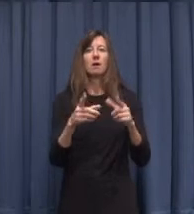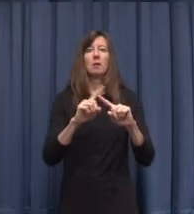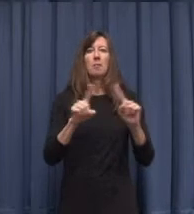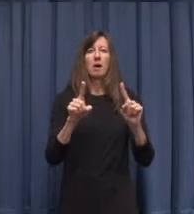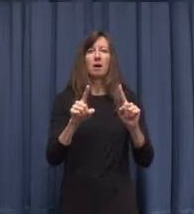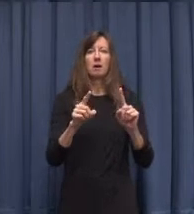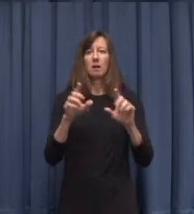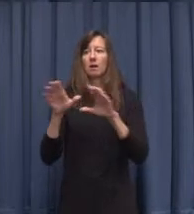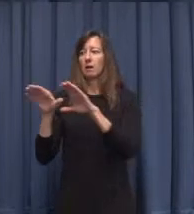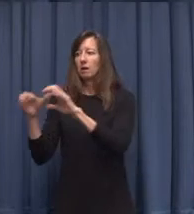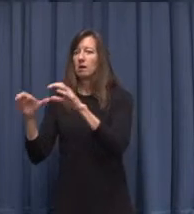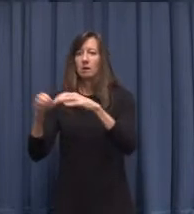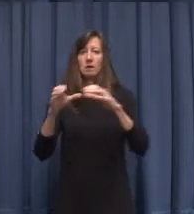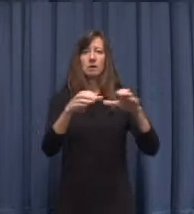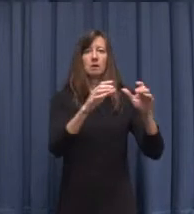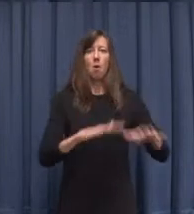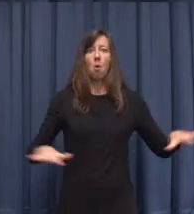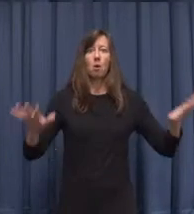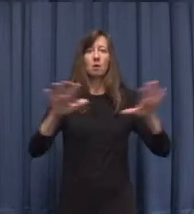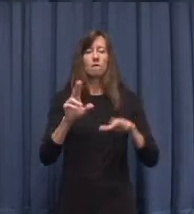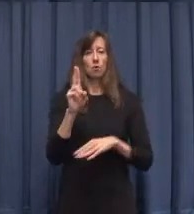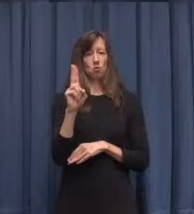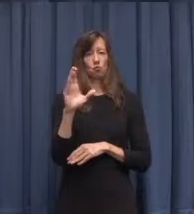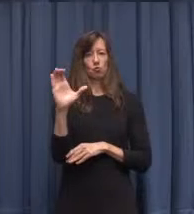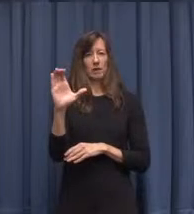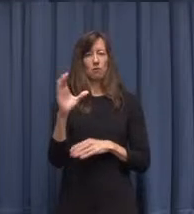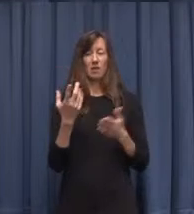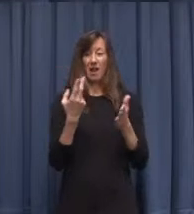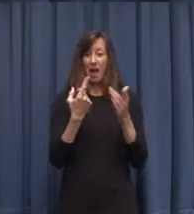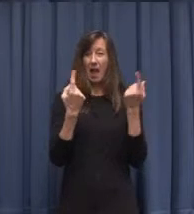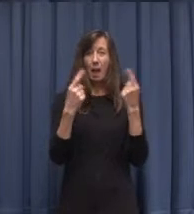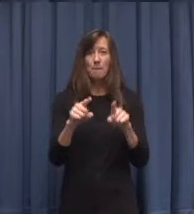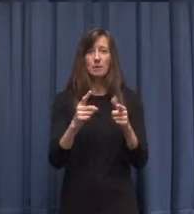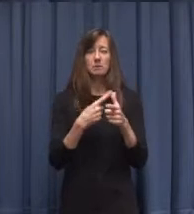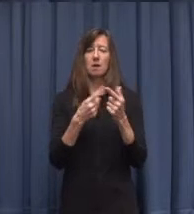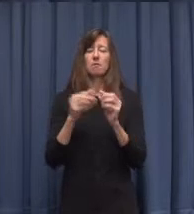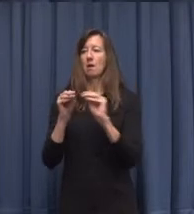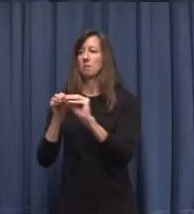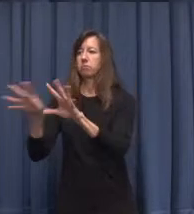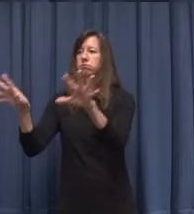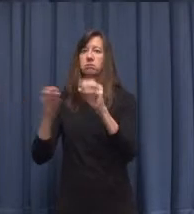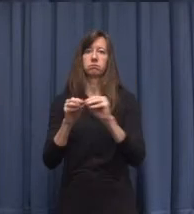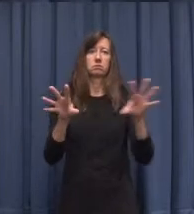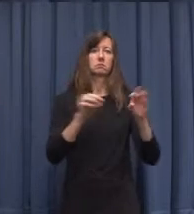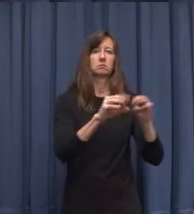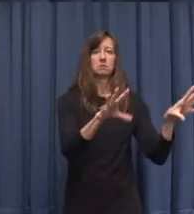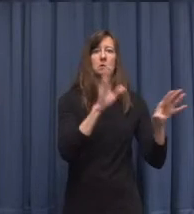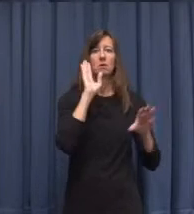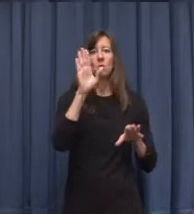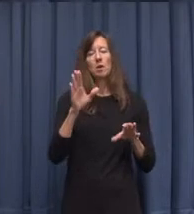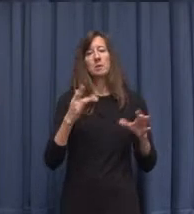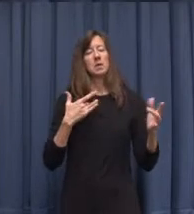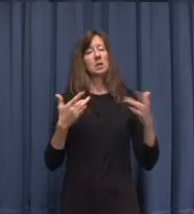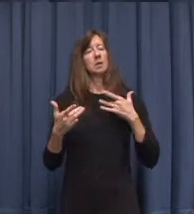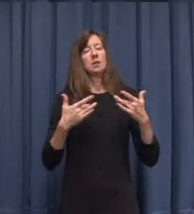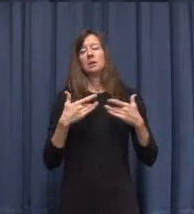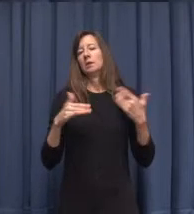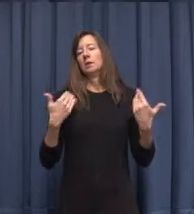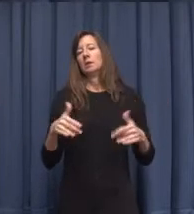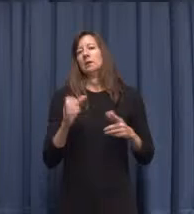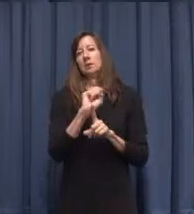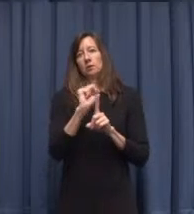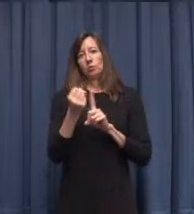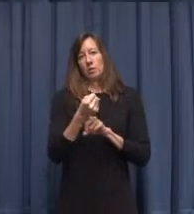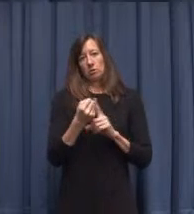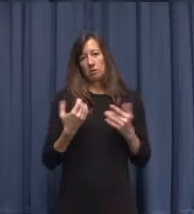are exponentially amplified over time and space, and we get to a very concerning situation, which is where we